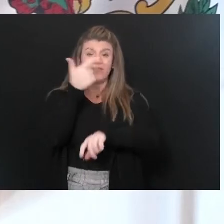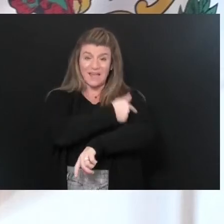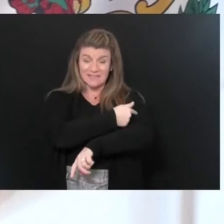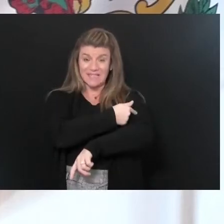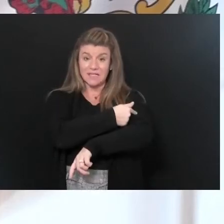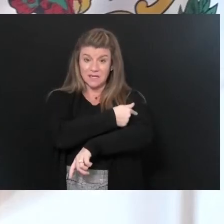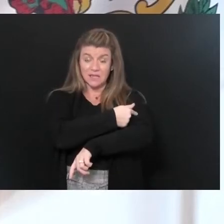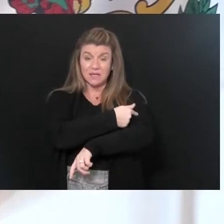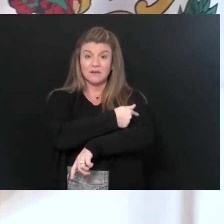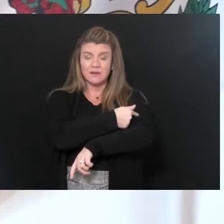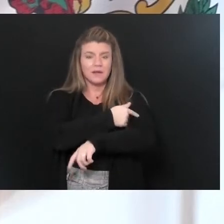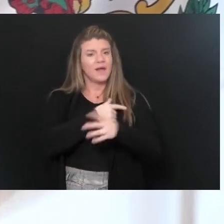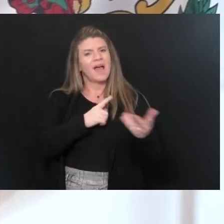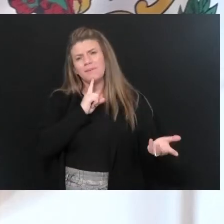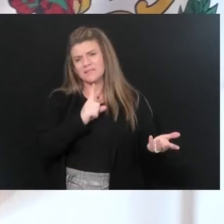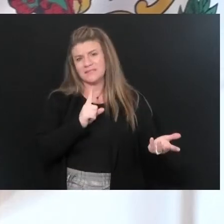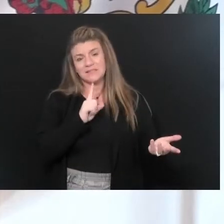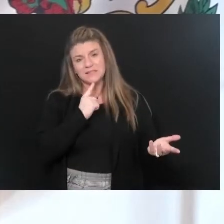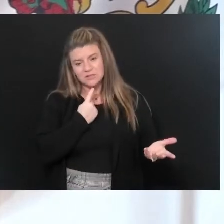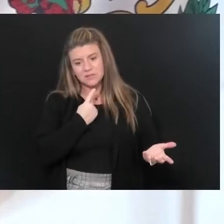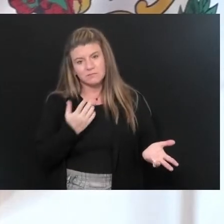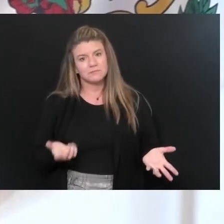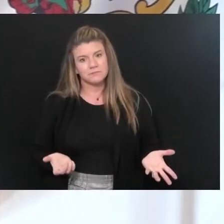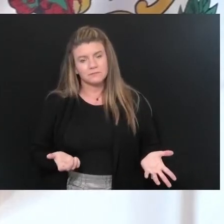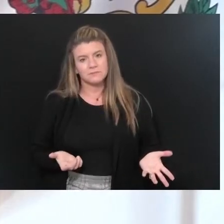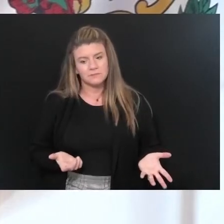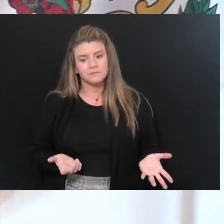vaccine. For crying out loud.